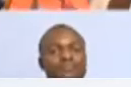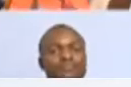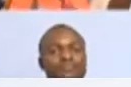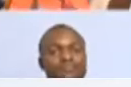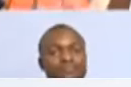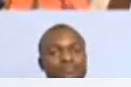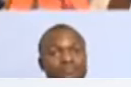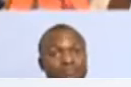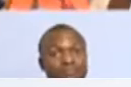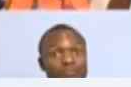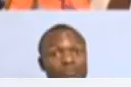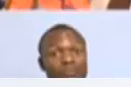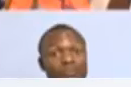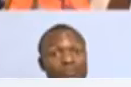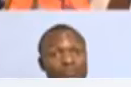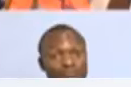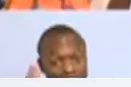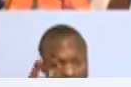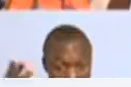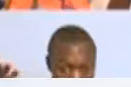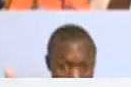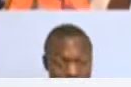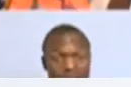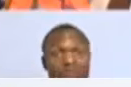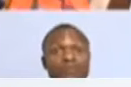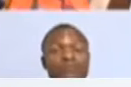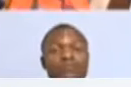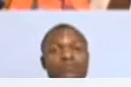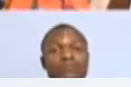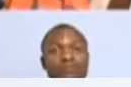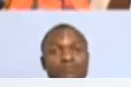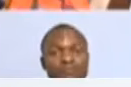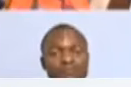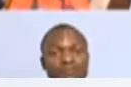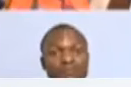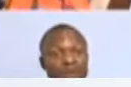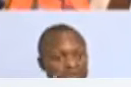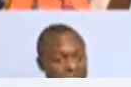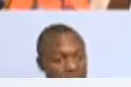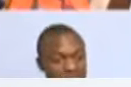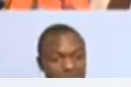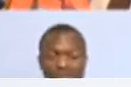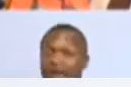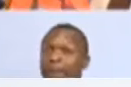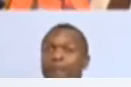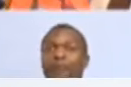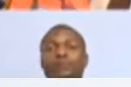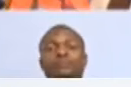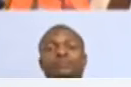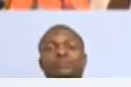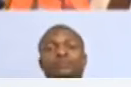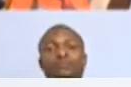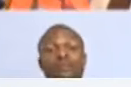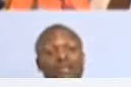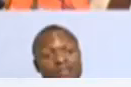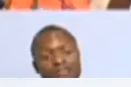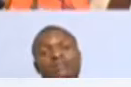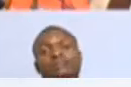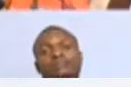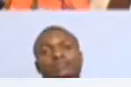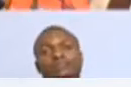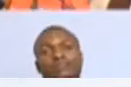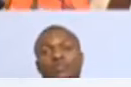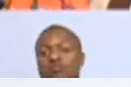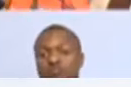will be least cost, that will be time conscious, that will